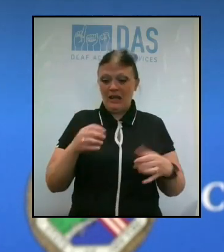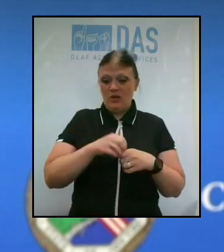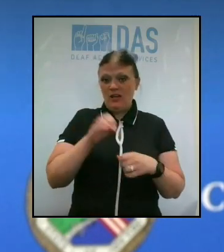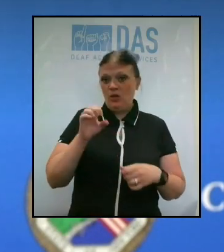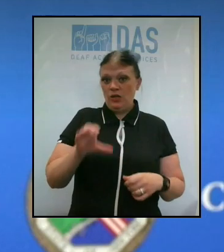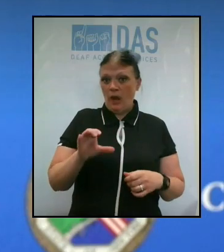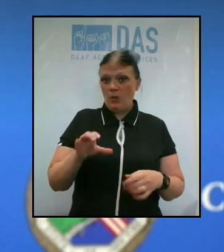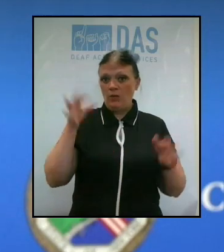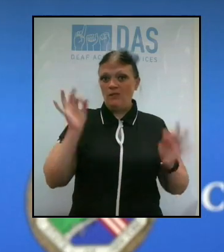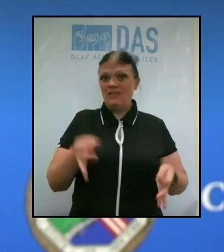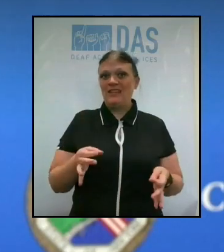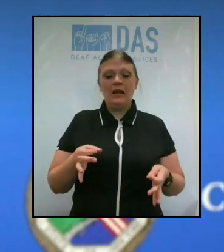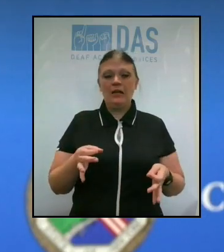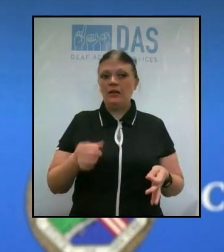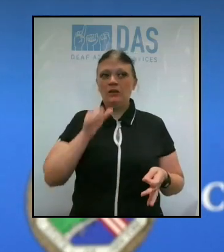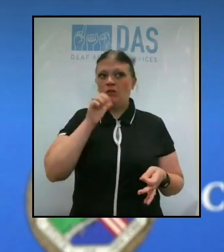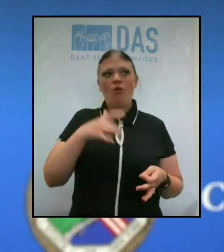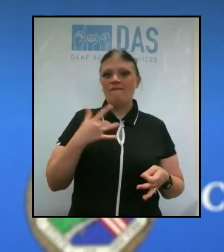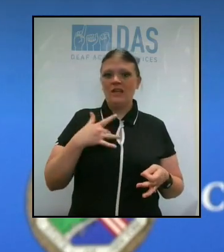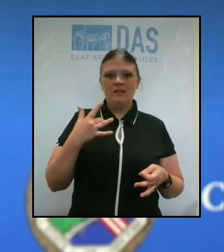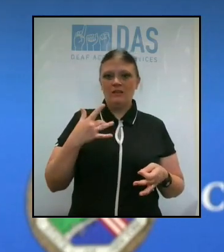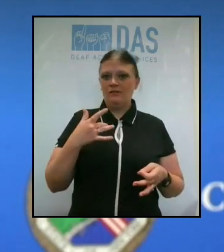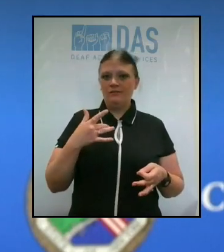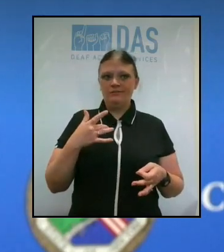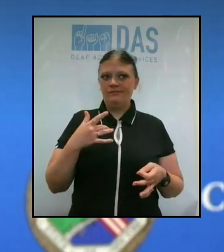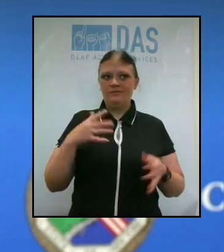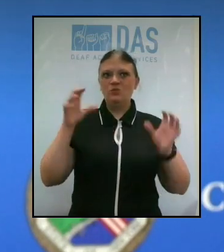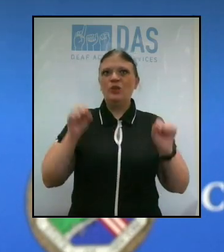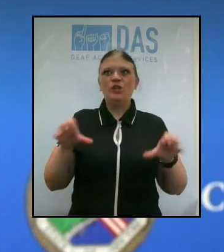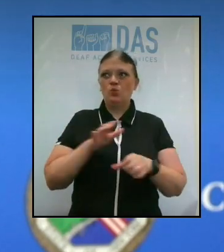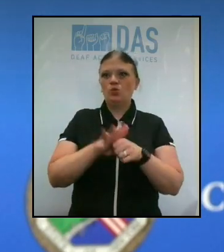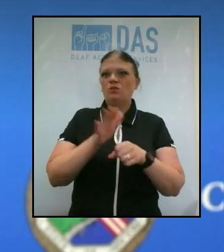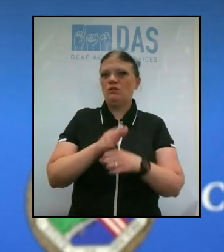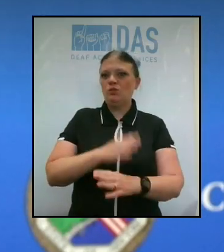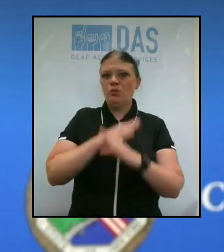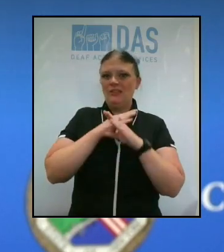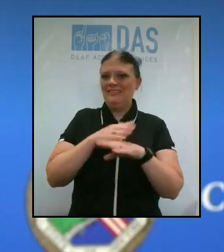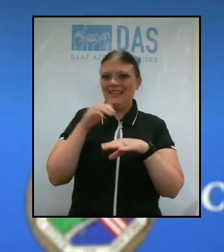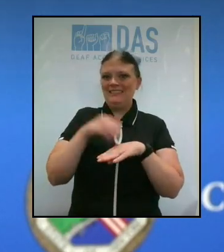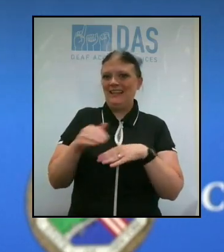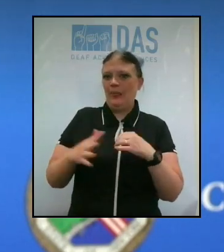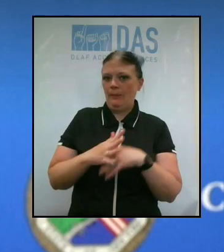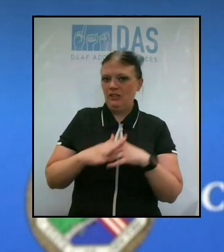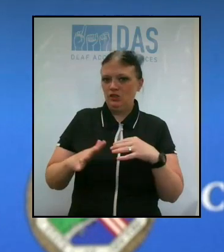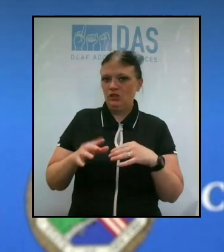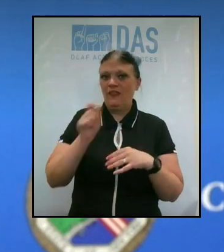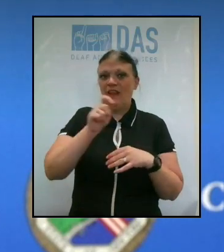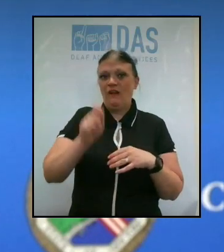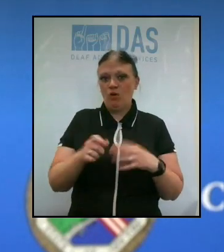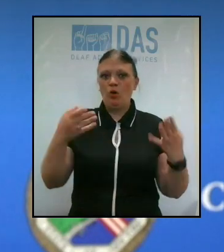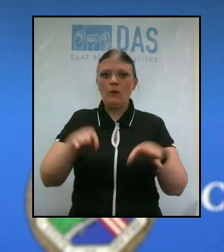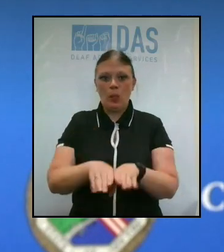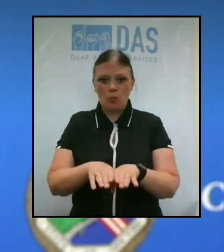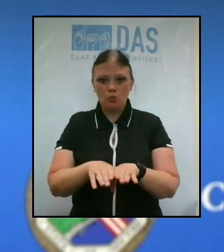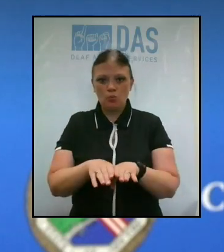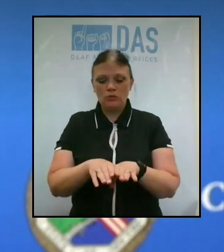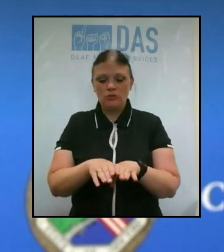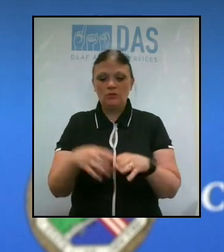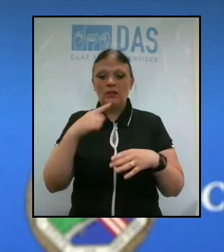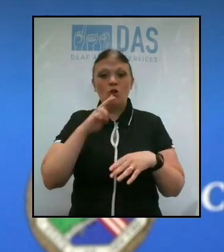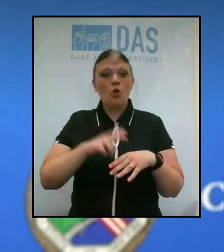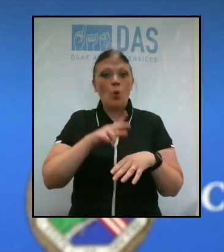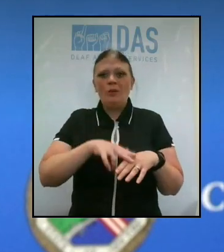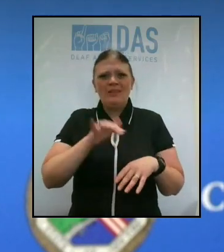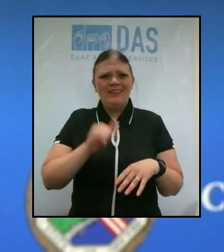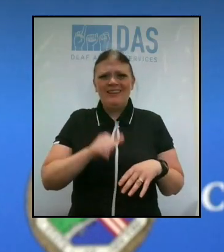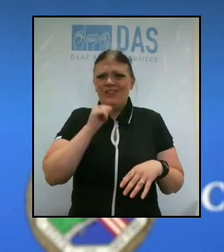County have decided we don't feel we can do enough to protect the citizens at the beach, so therefore our beaches are closed. And as I said, normally they would